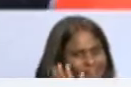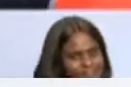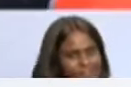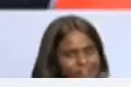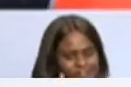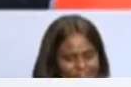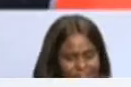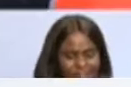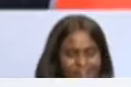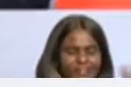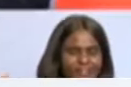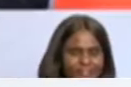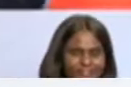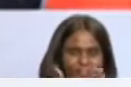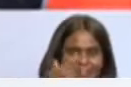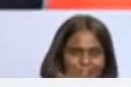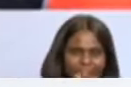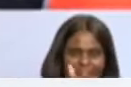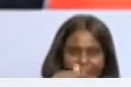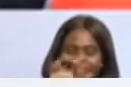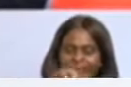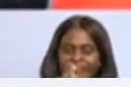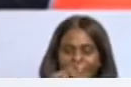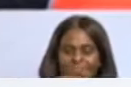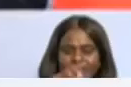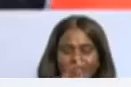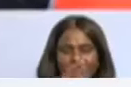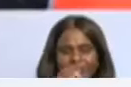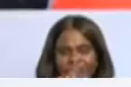encourage citizens to explore and